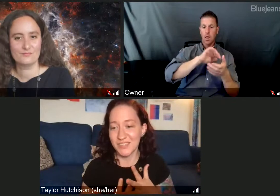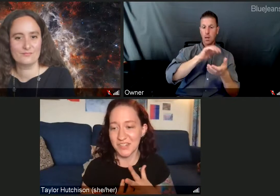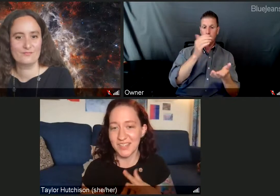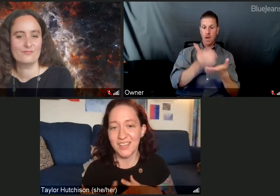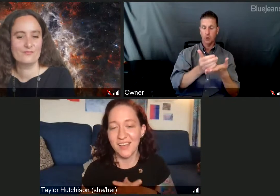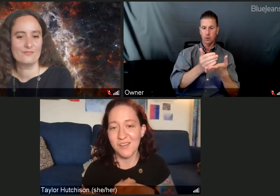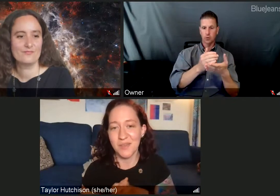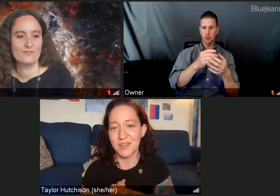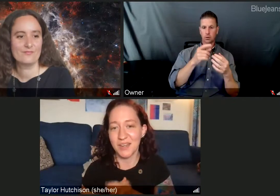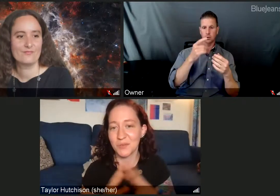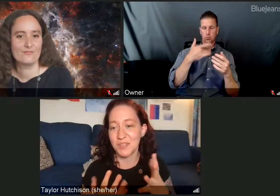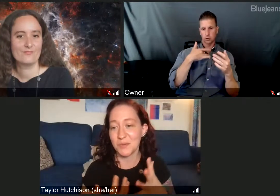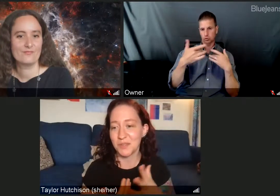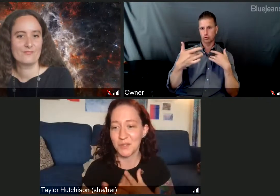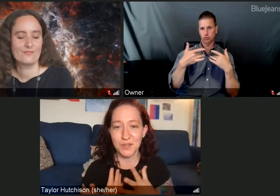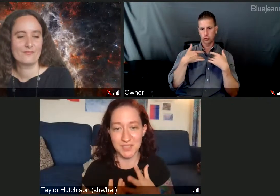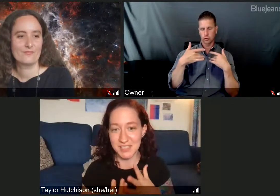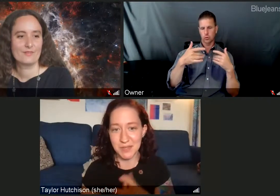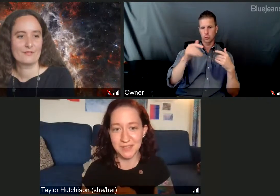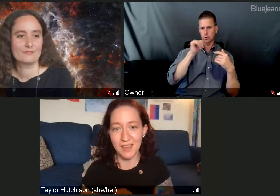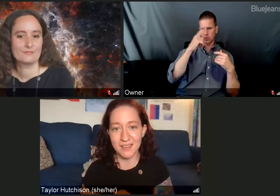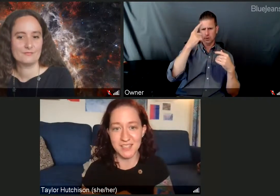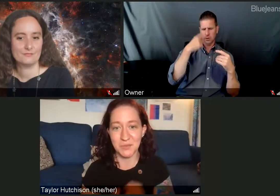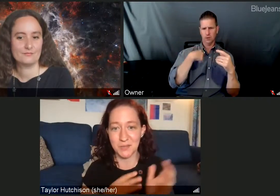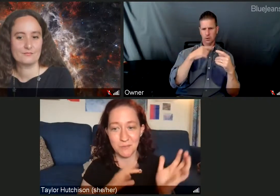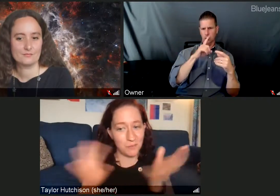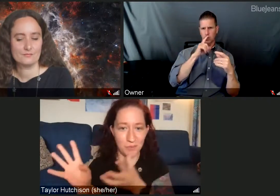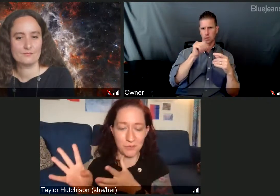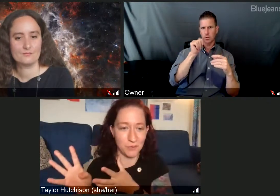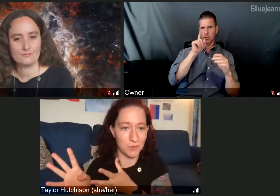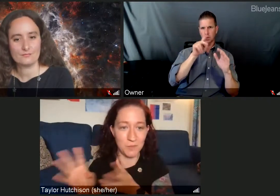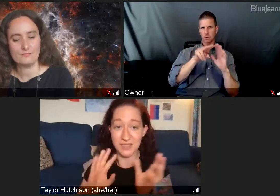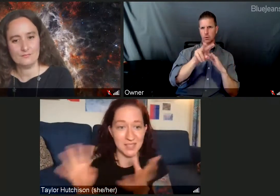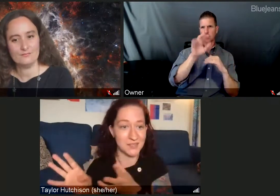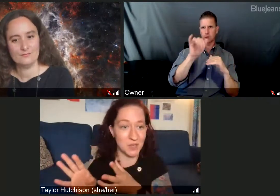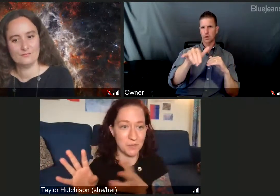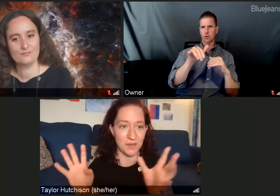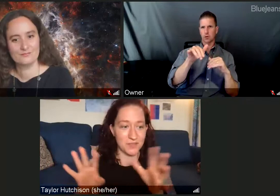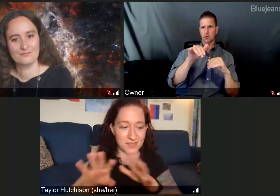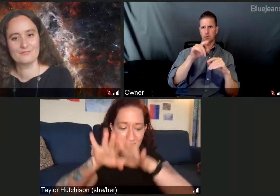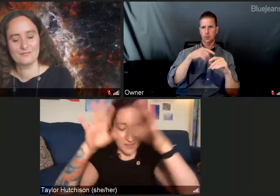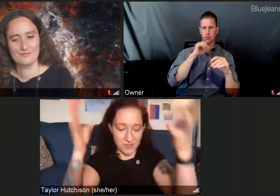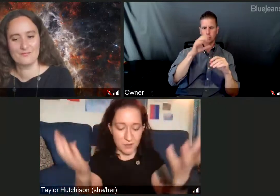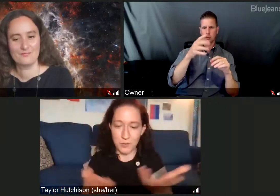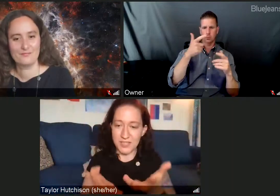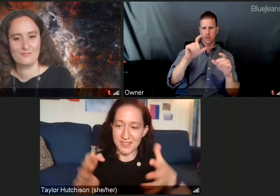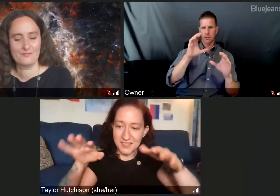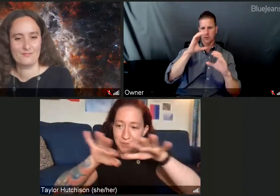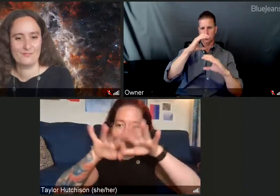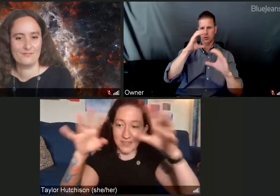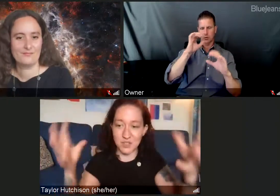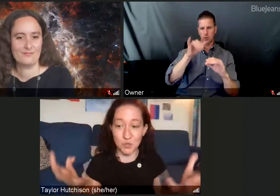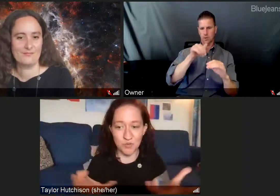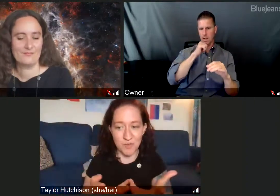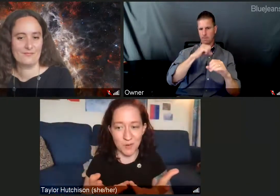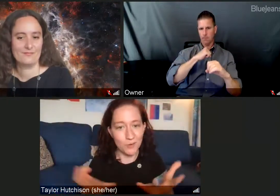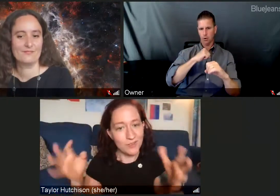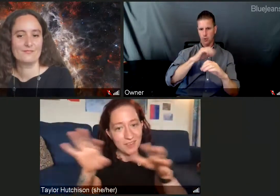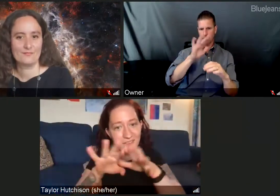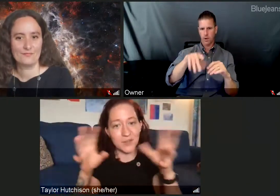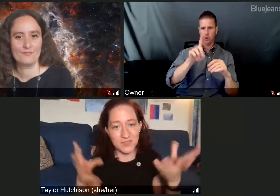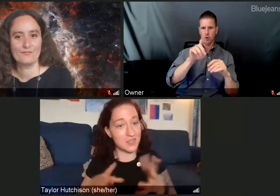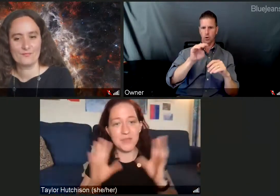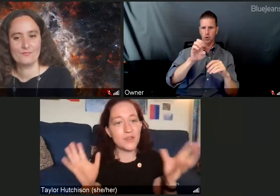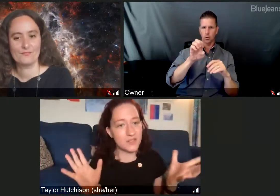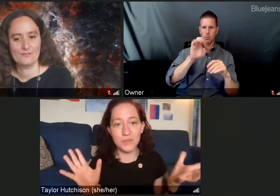was concerning, and I don't think we really could have anticipated that until we threw a big telescope that was not protected by a dome of